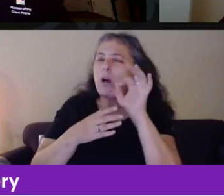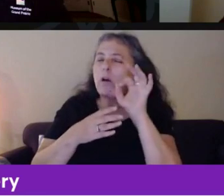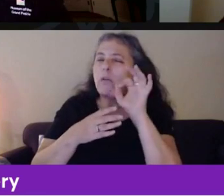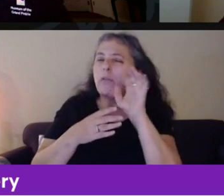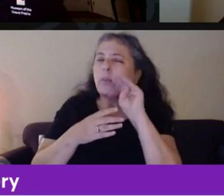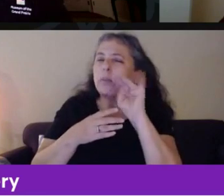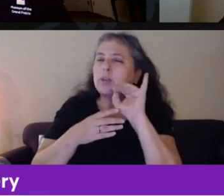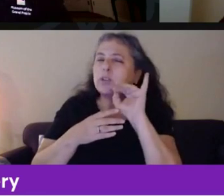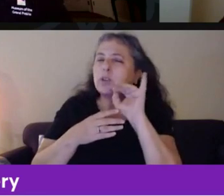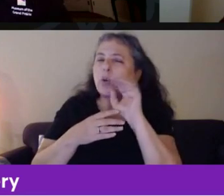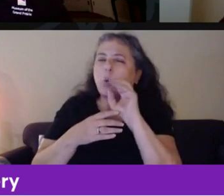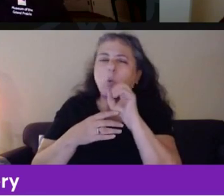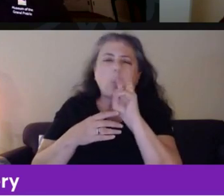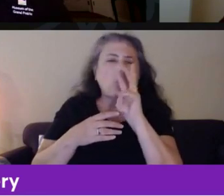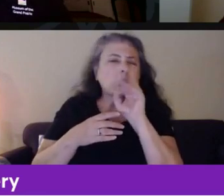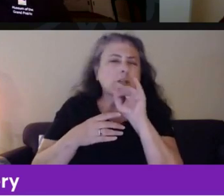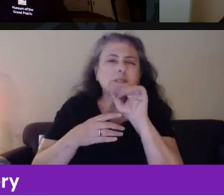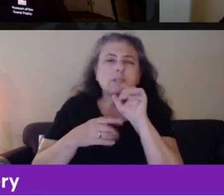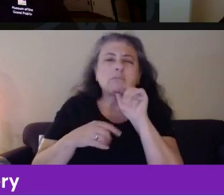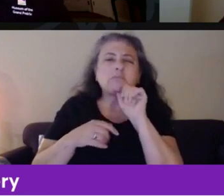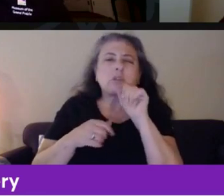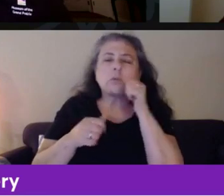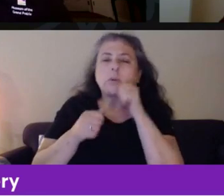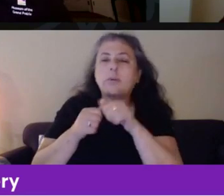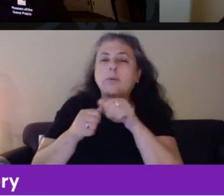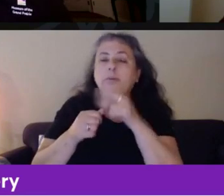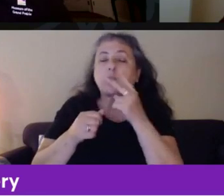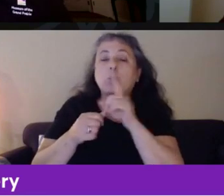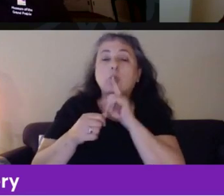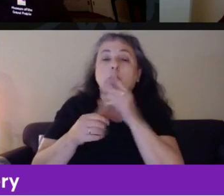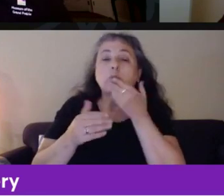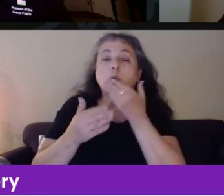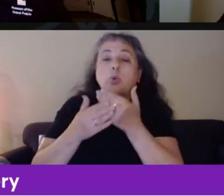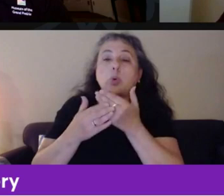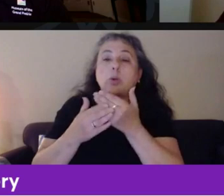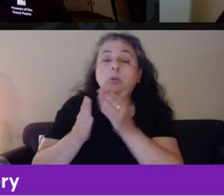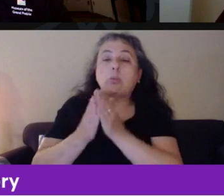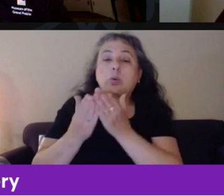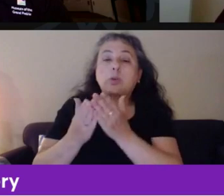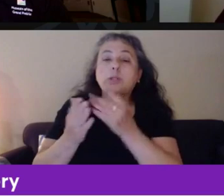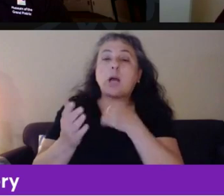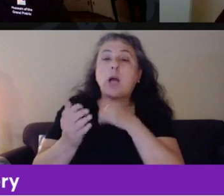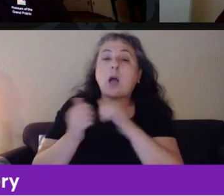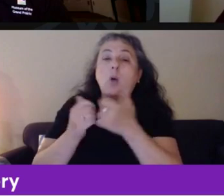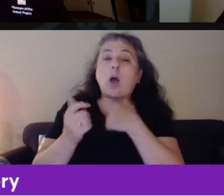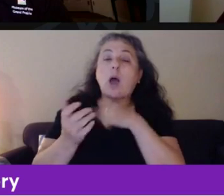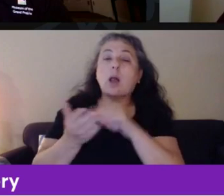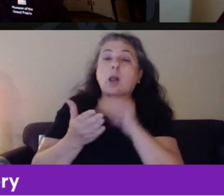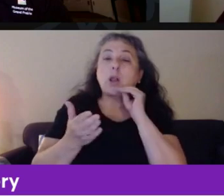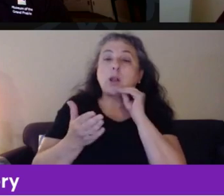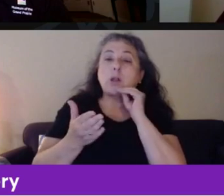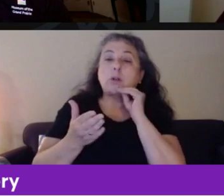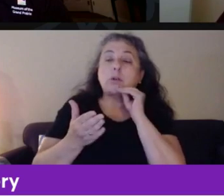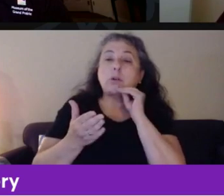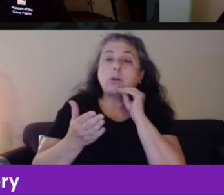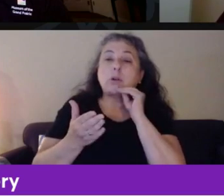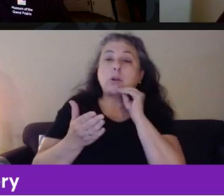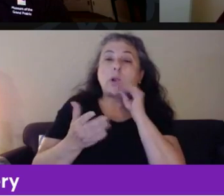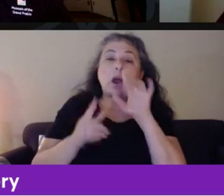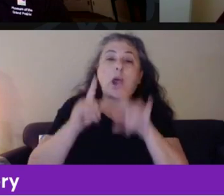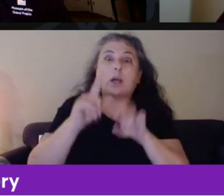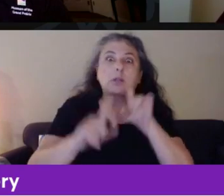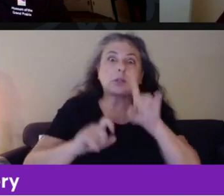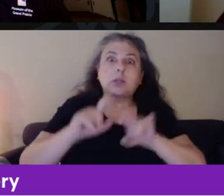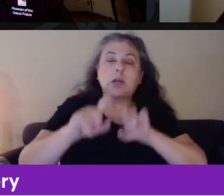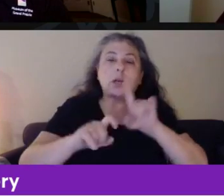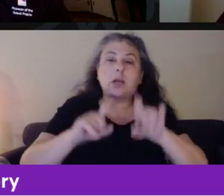Michigan or Wisconsin. And those are two really good books. How I learned is I asked a lot of questions,